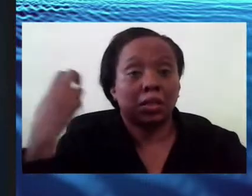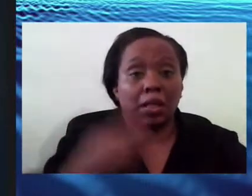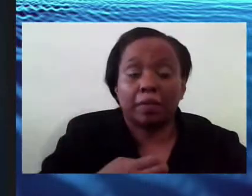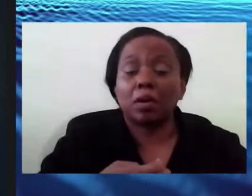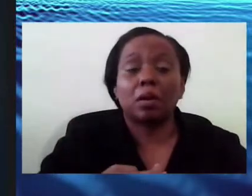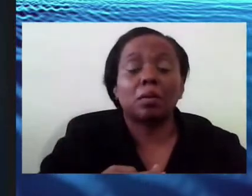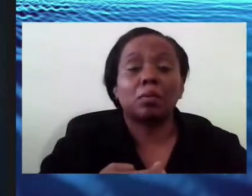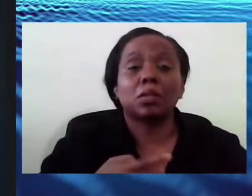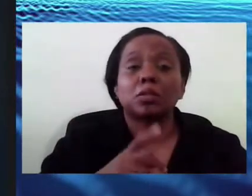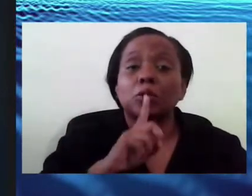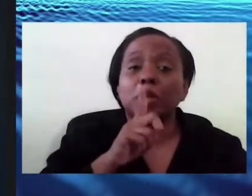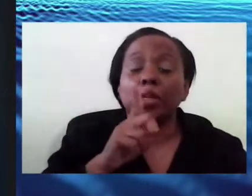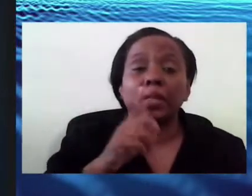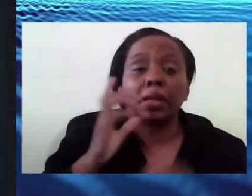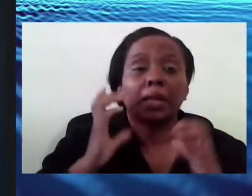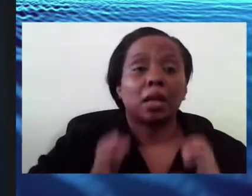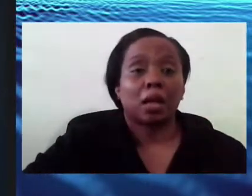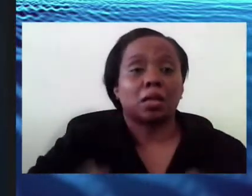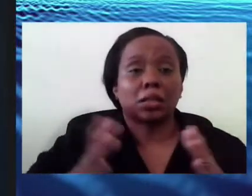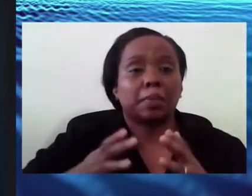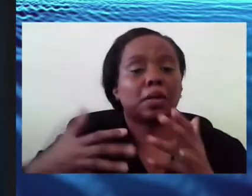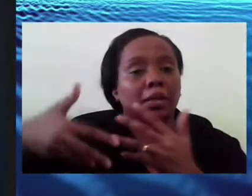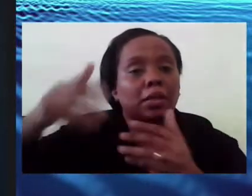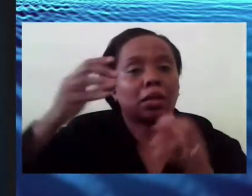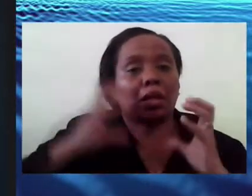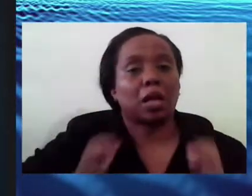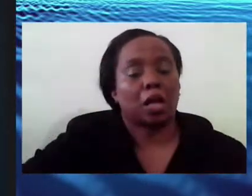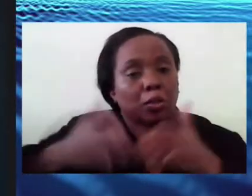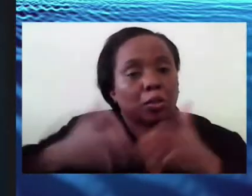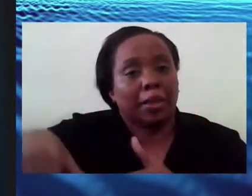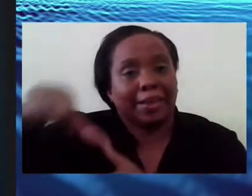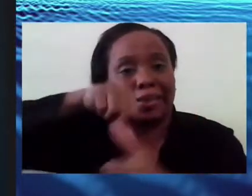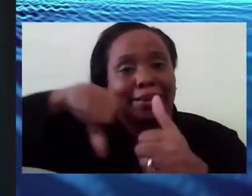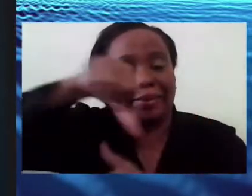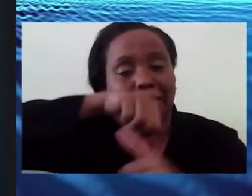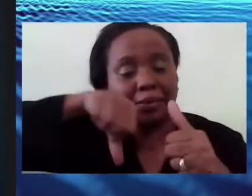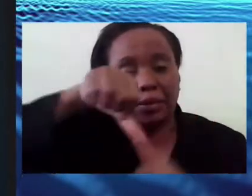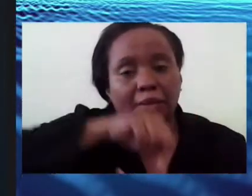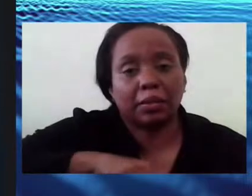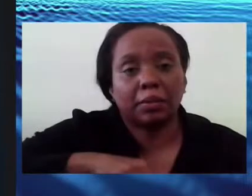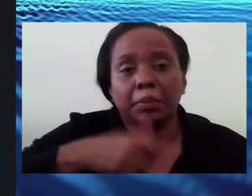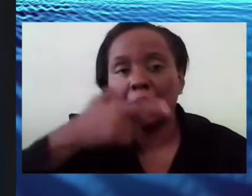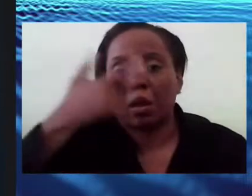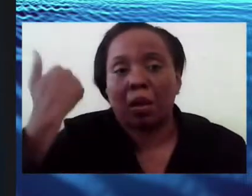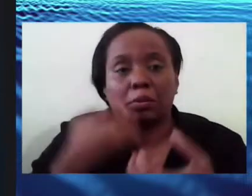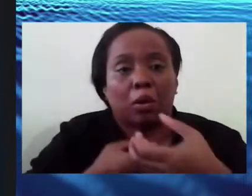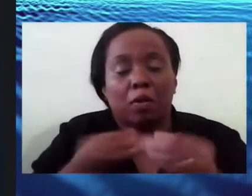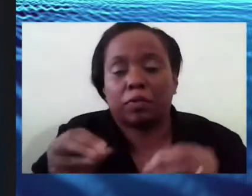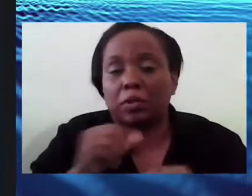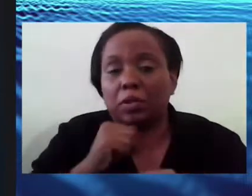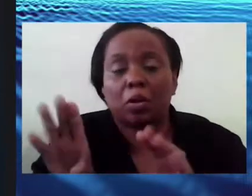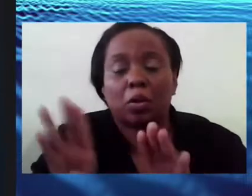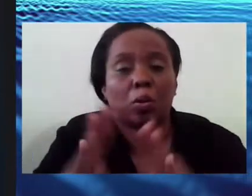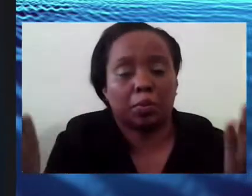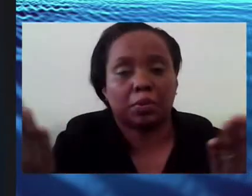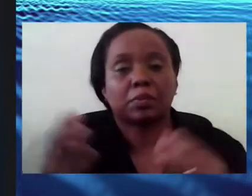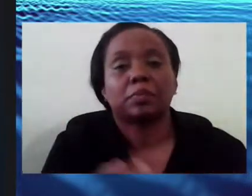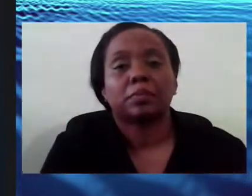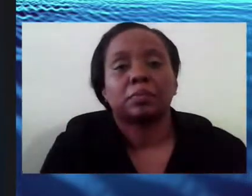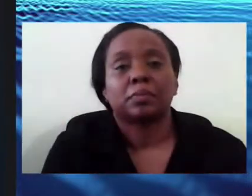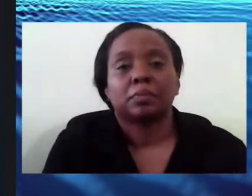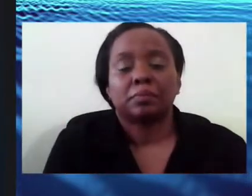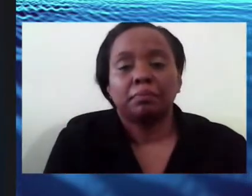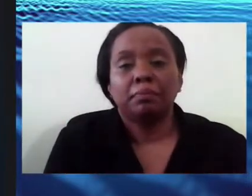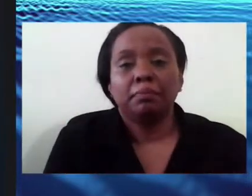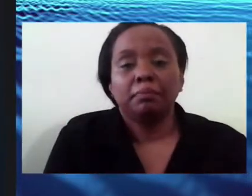required customer interaction because of the inability to operate the offices. As much work as can be done remotely has